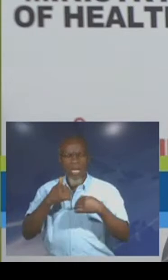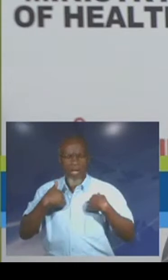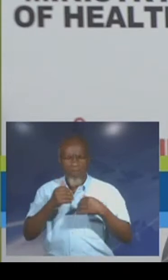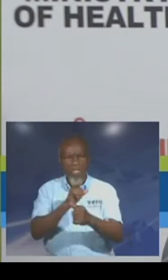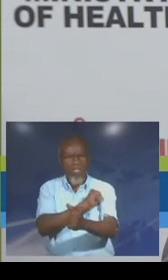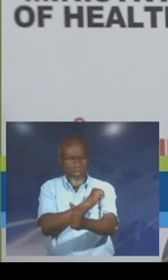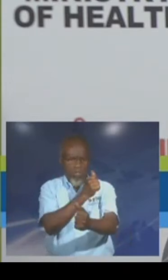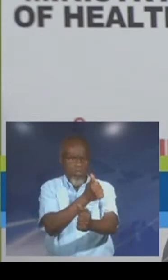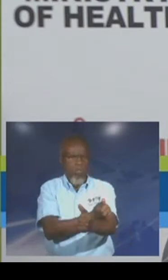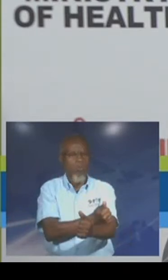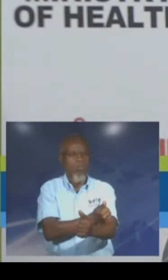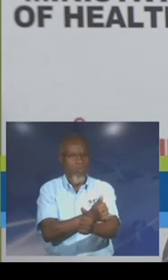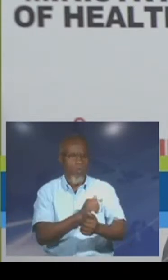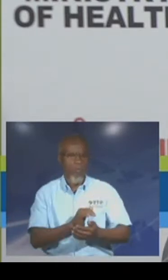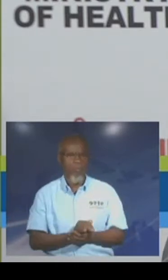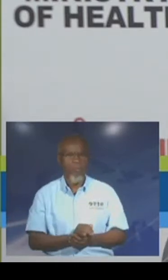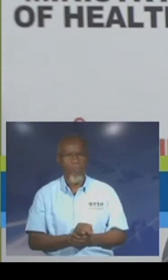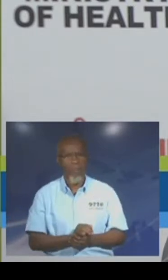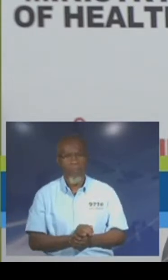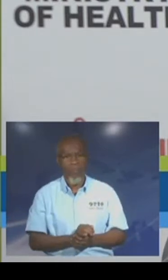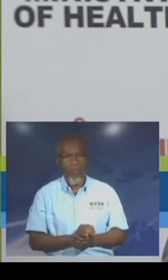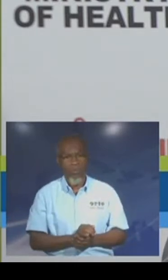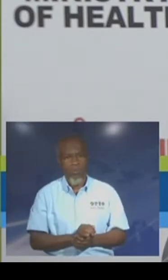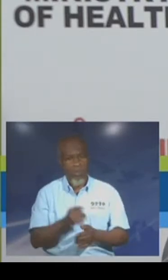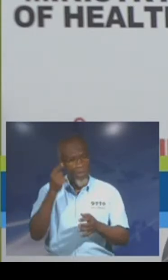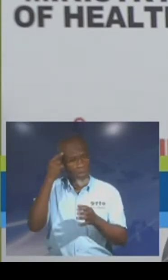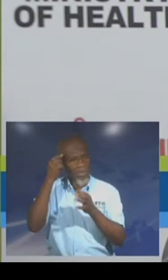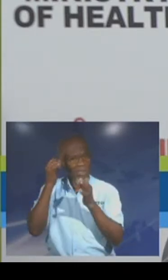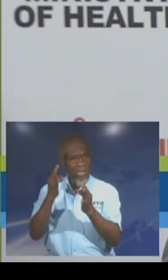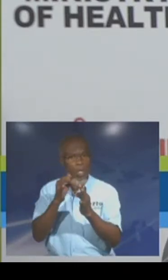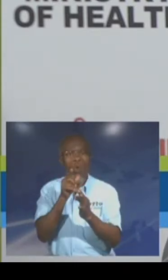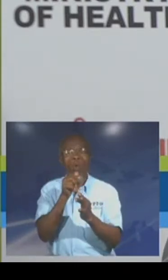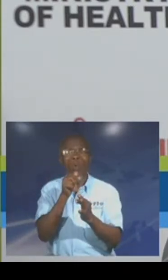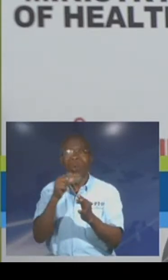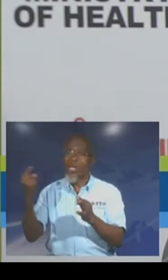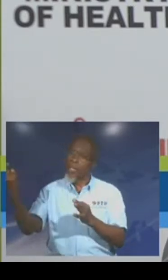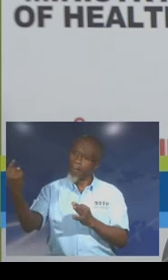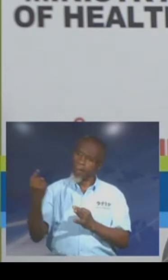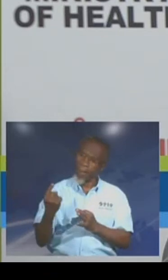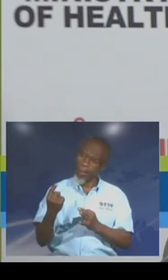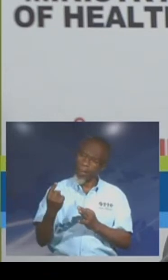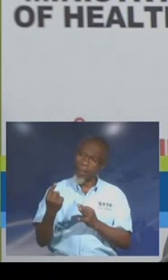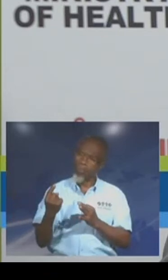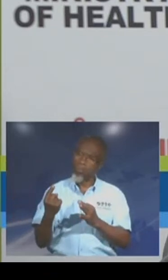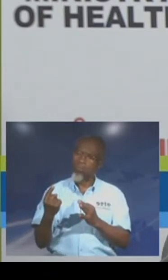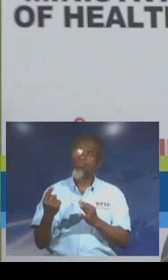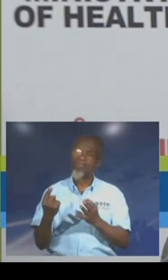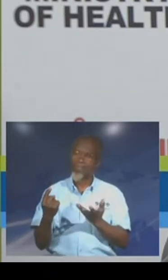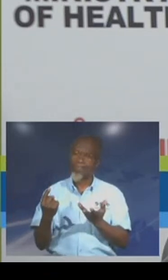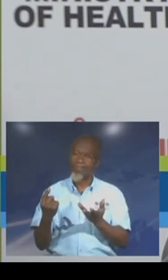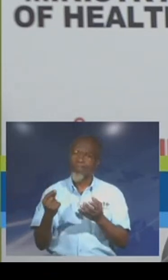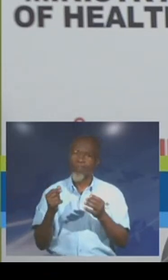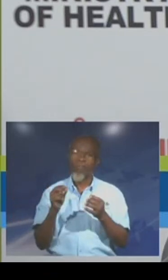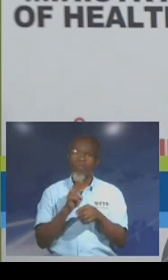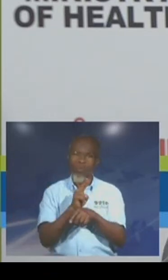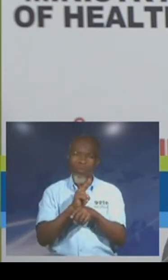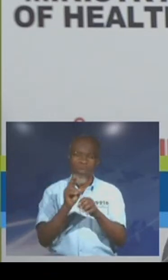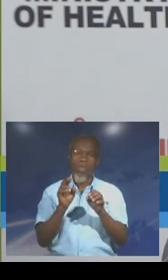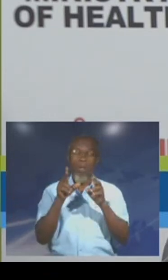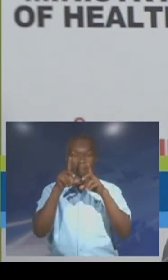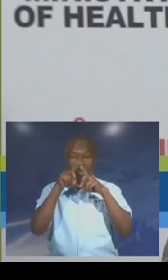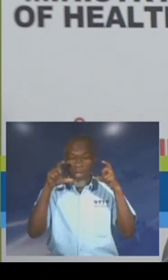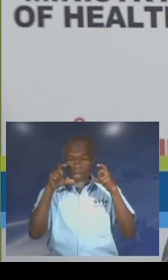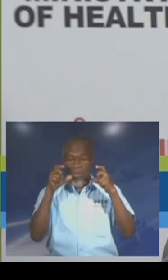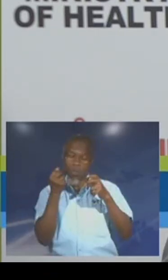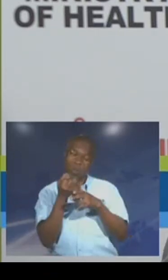they see fit to determine who comes onto their property, or as you say, the ferry, or going